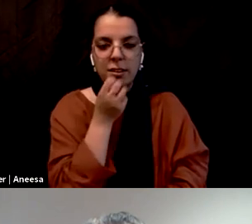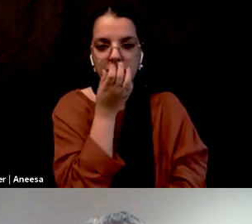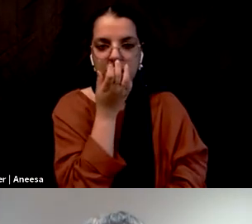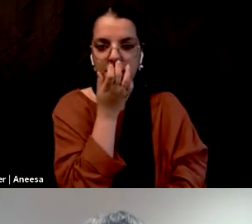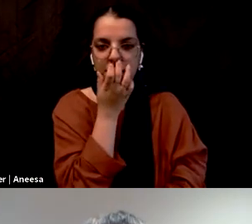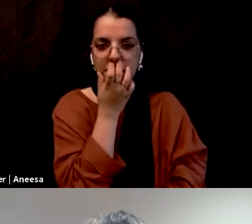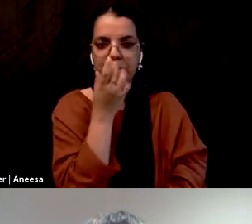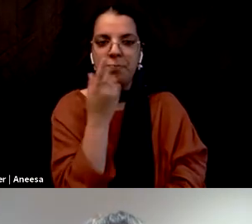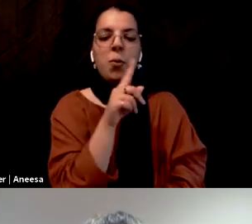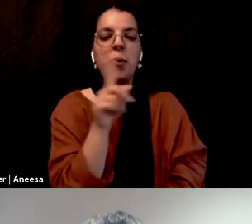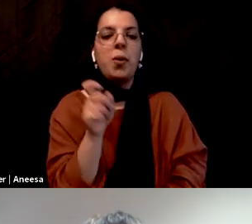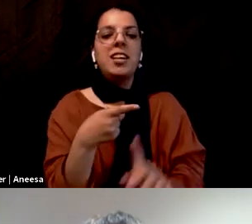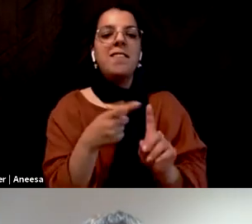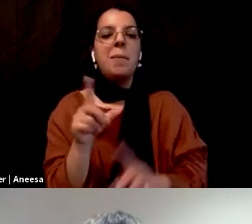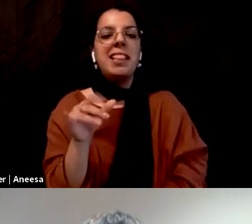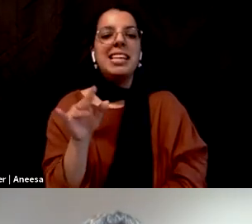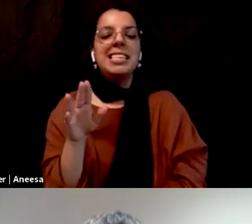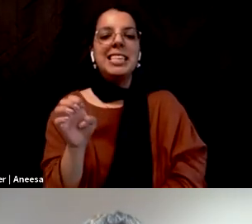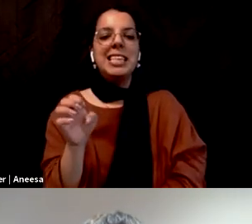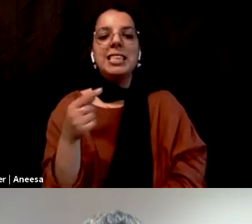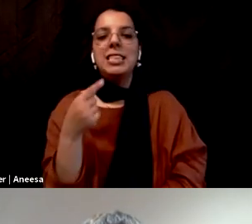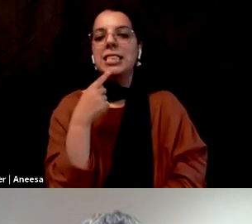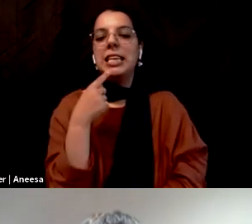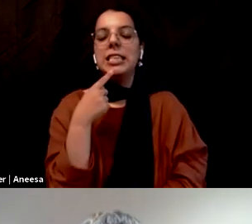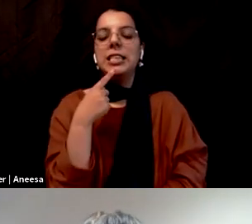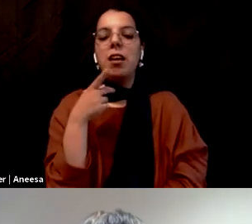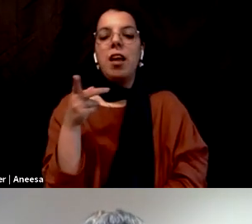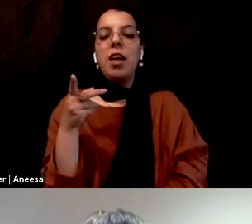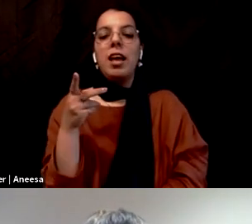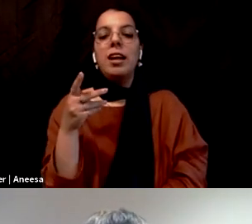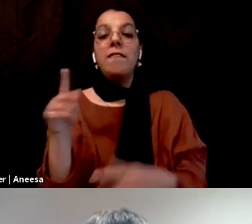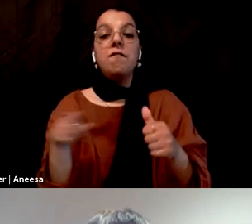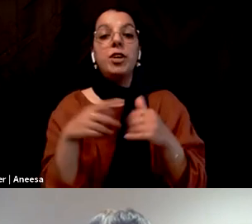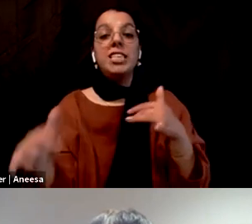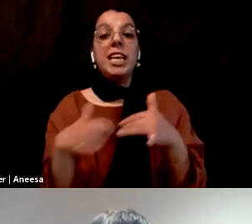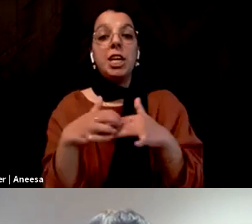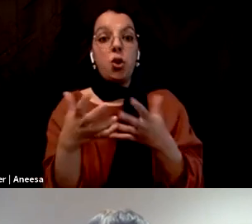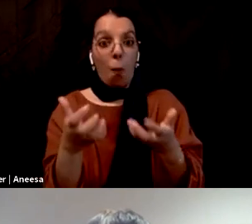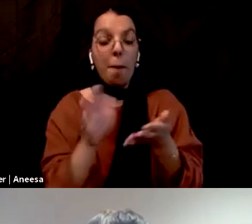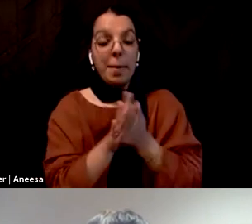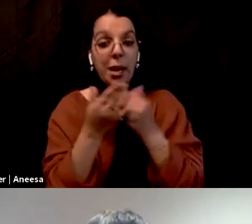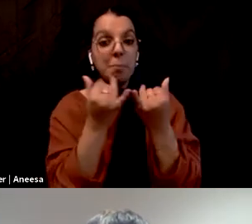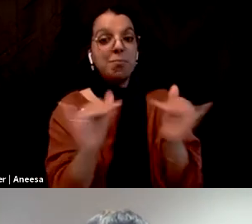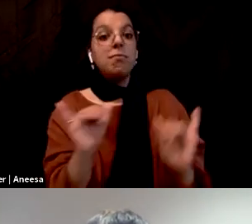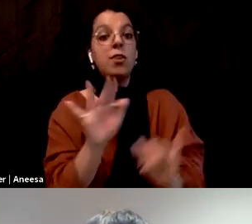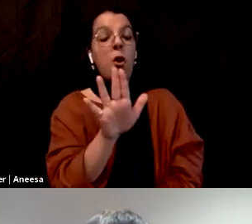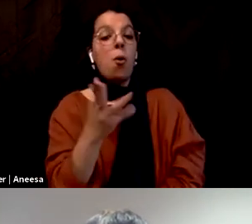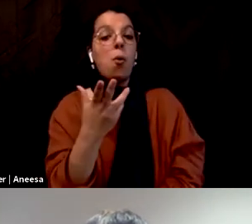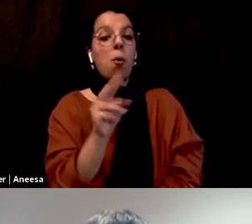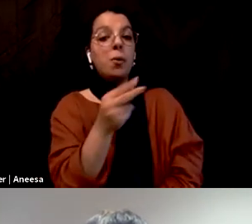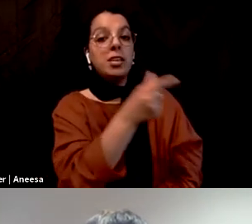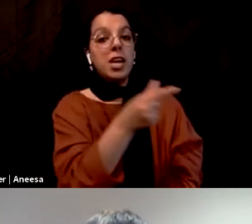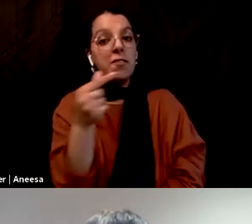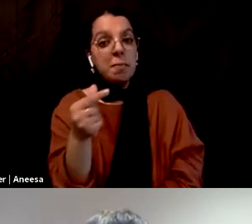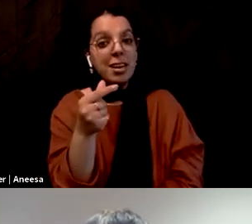Okay, here's one from Leslie. When it comes to self-governance, do First Nations want to be self-governing within the structure of the federal